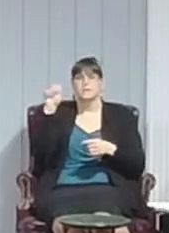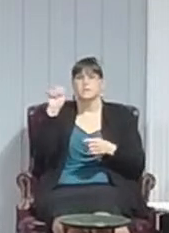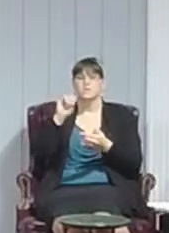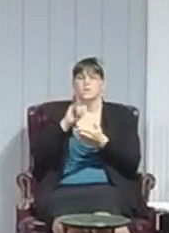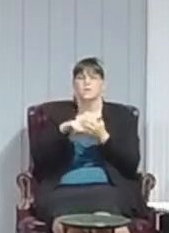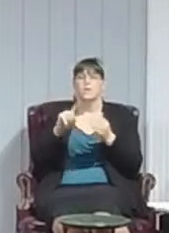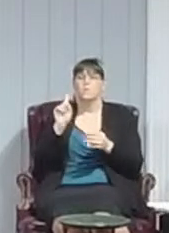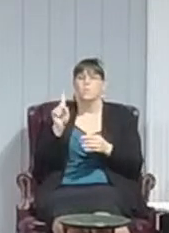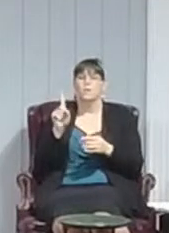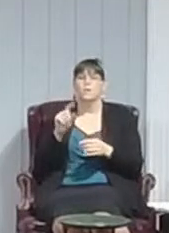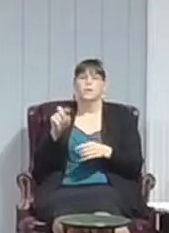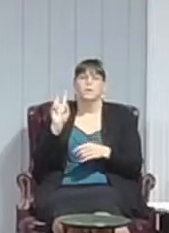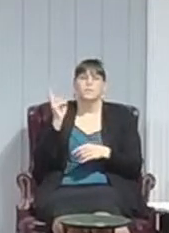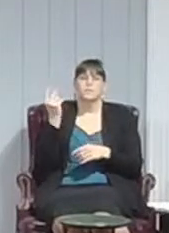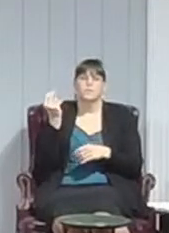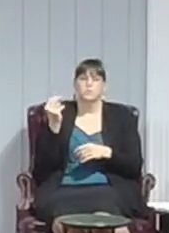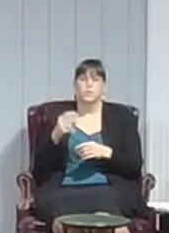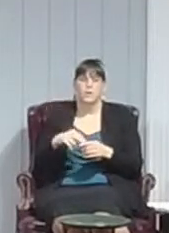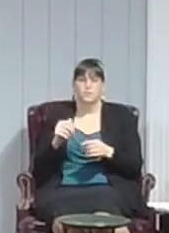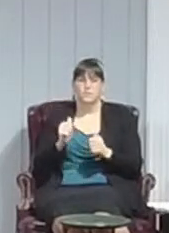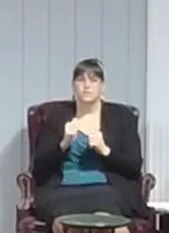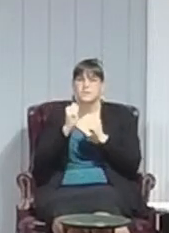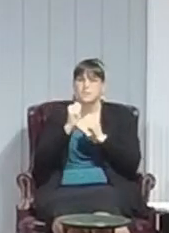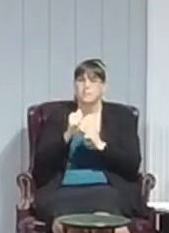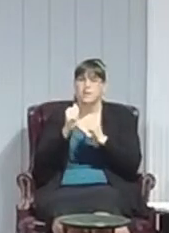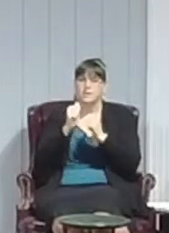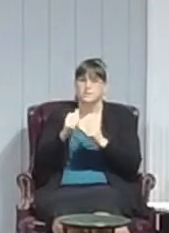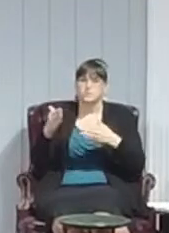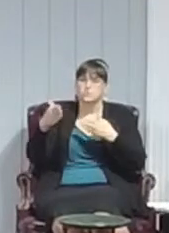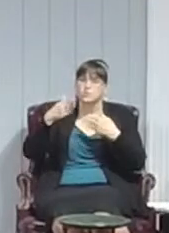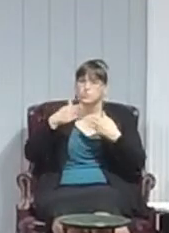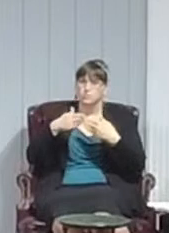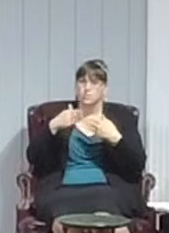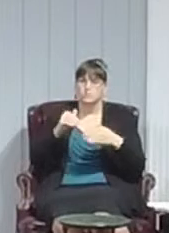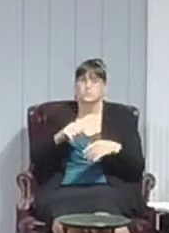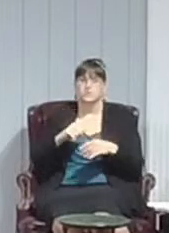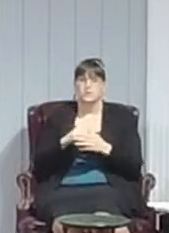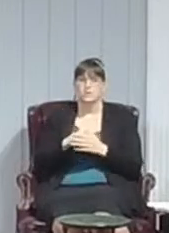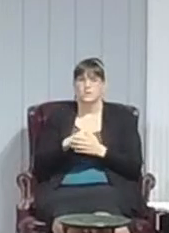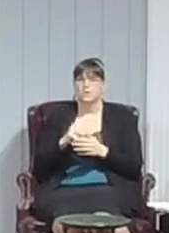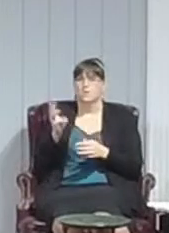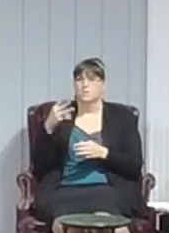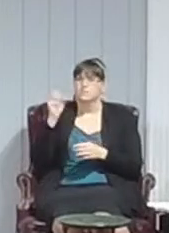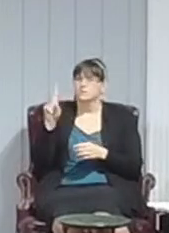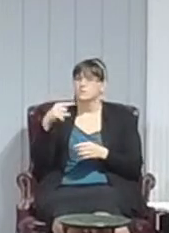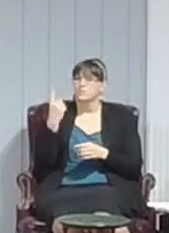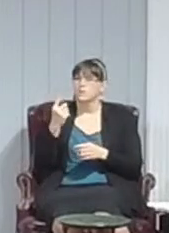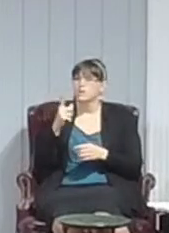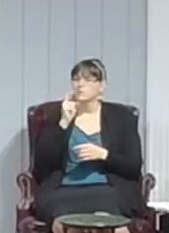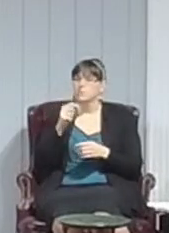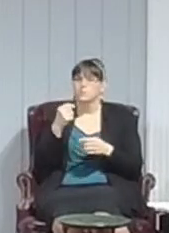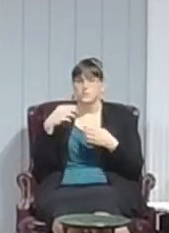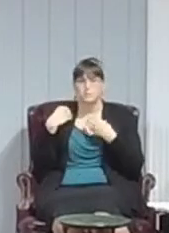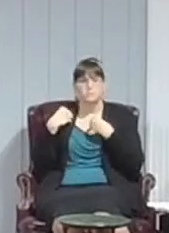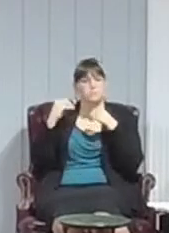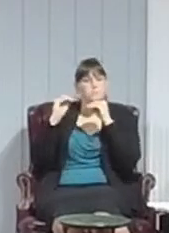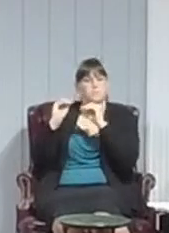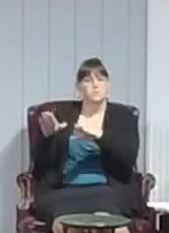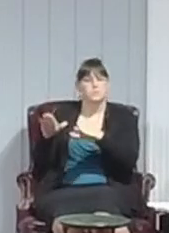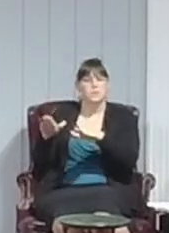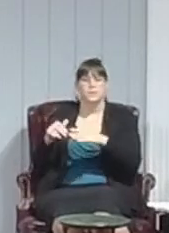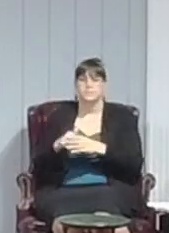12, his 12 apostles, one of those were going to be the ones who was going to be the one who betrayed him to